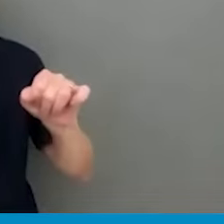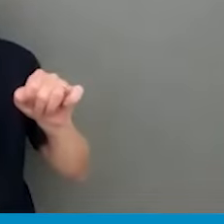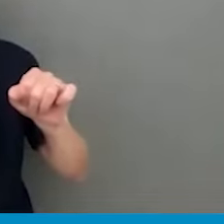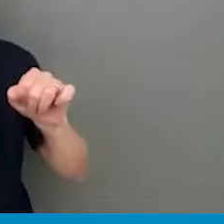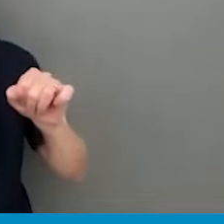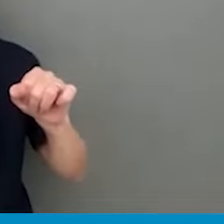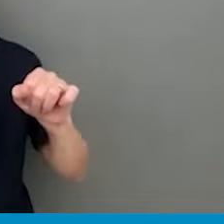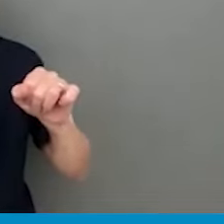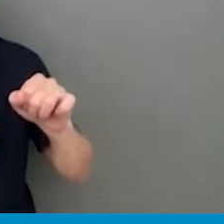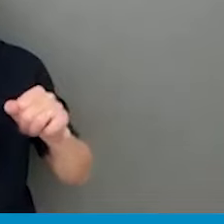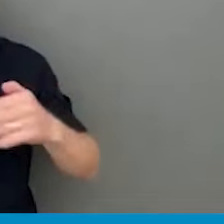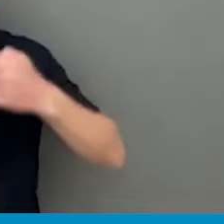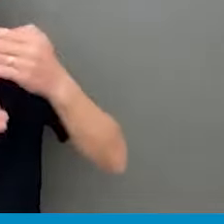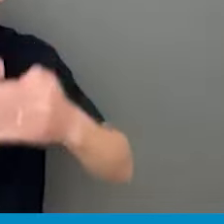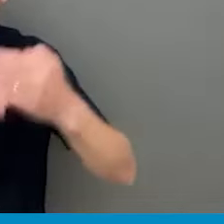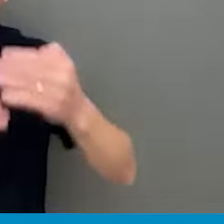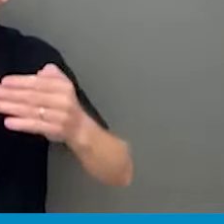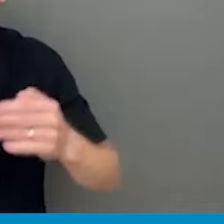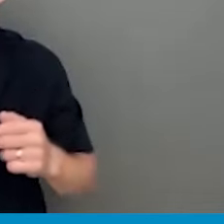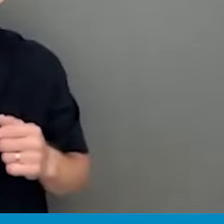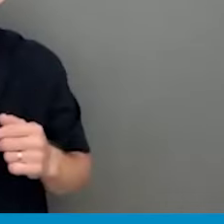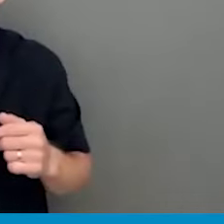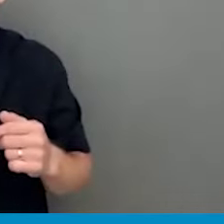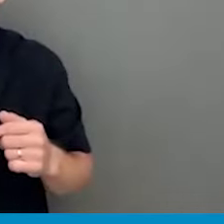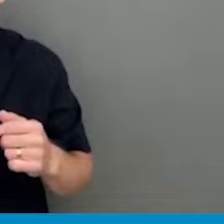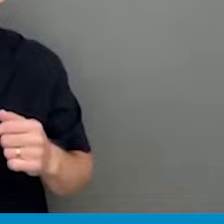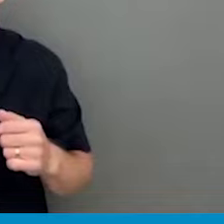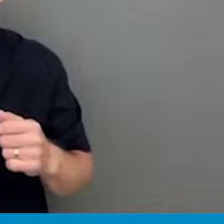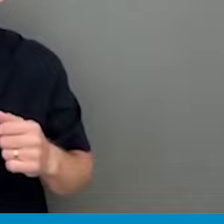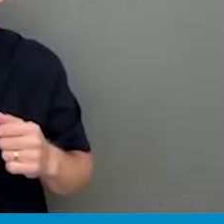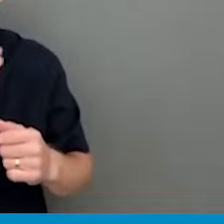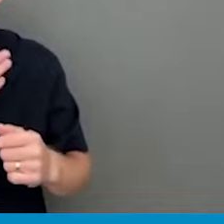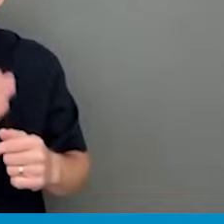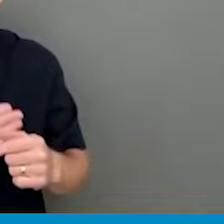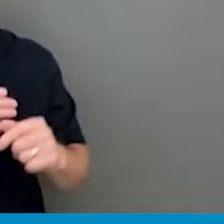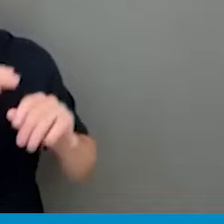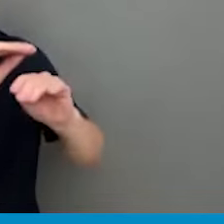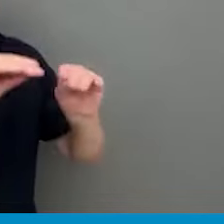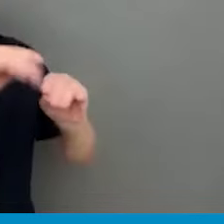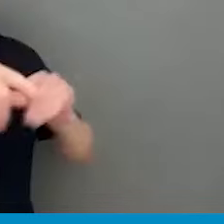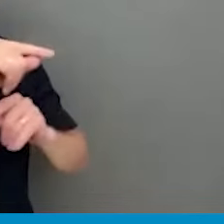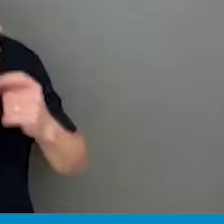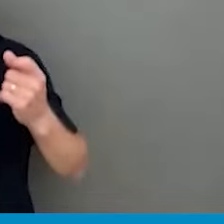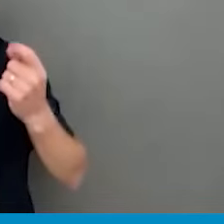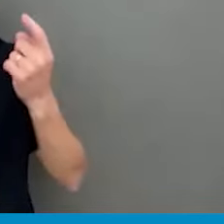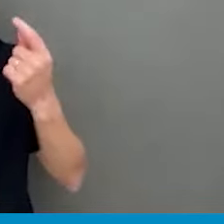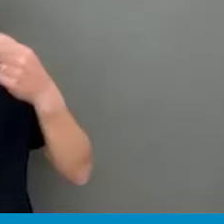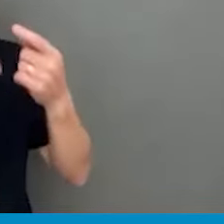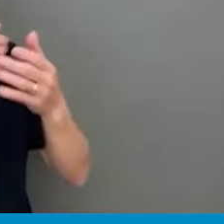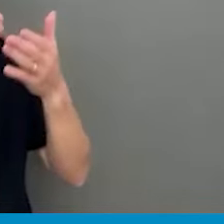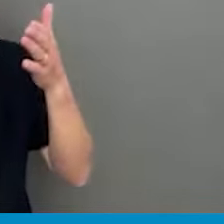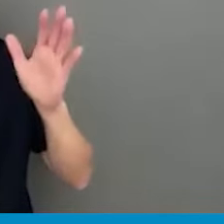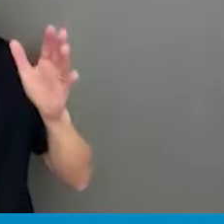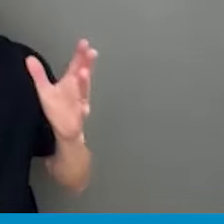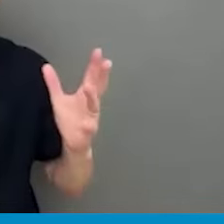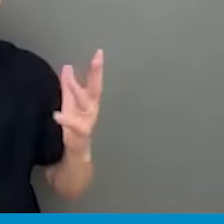needs to be more having accessibility requirements, for instance. It's also the whole mainstreaming within ministries